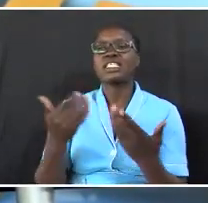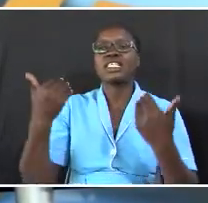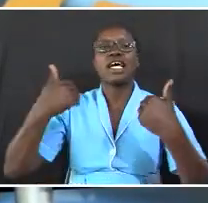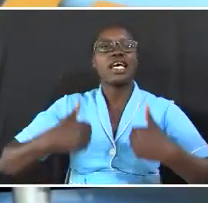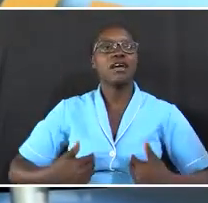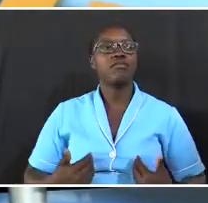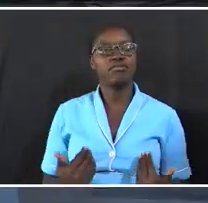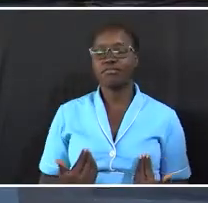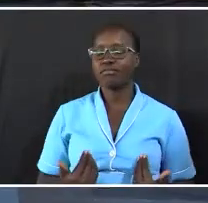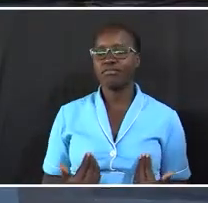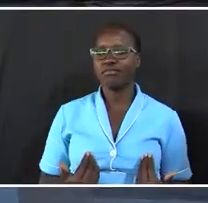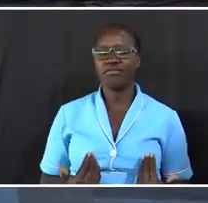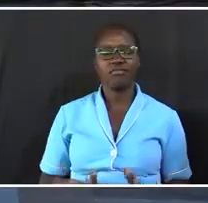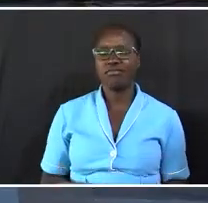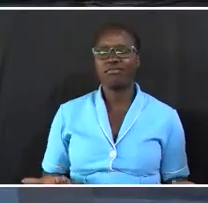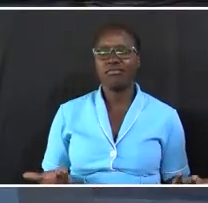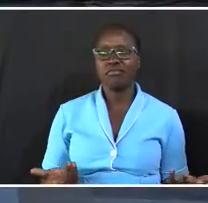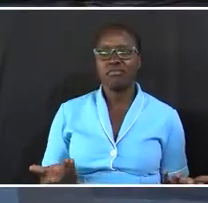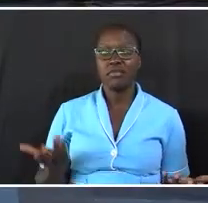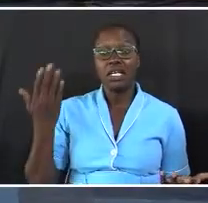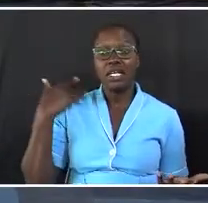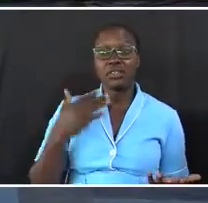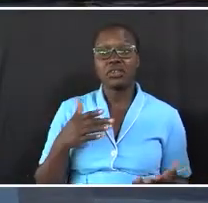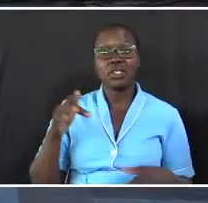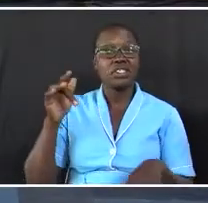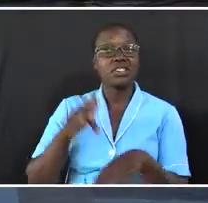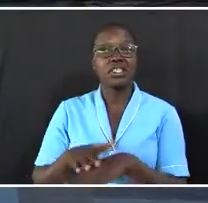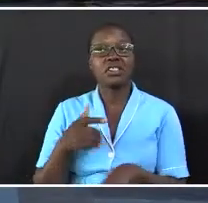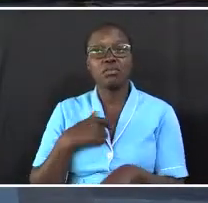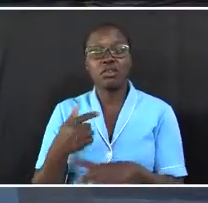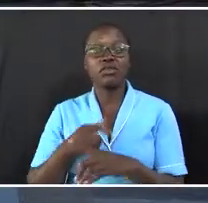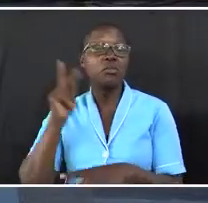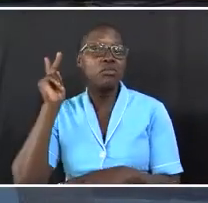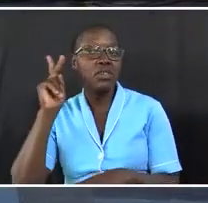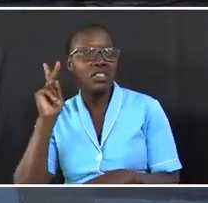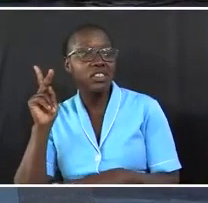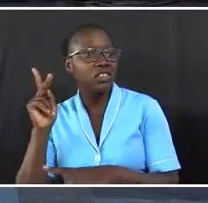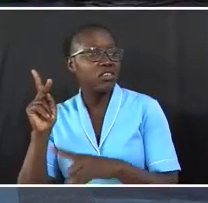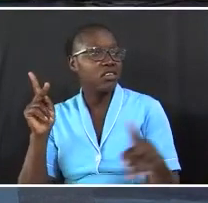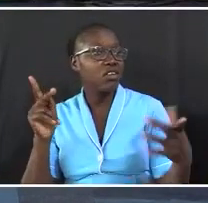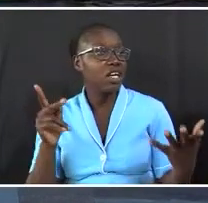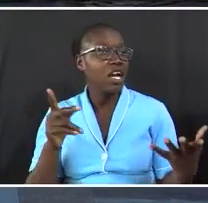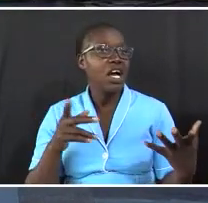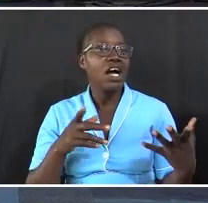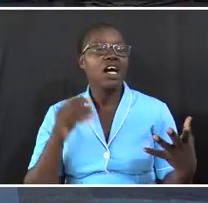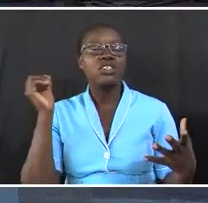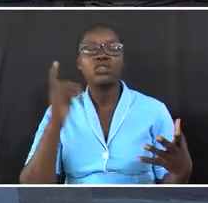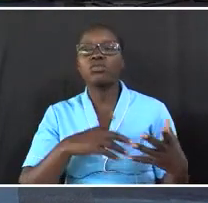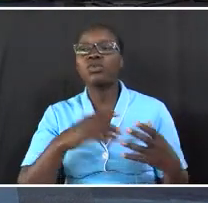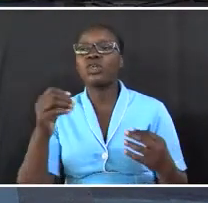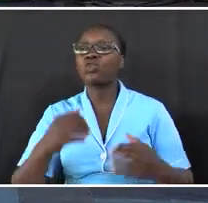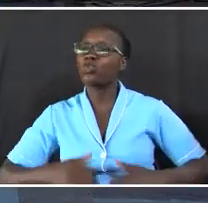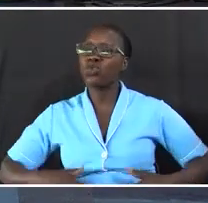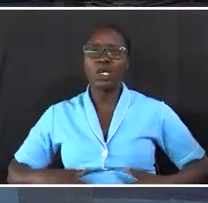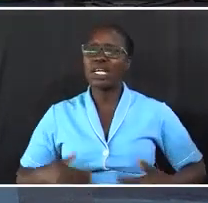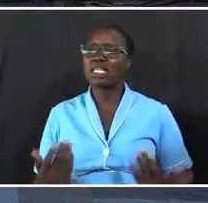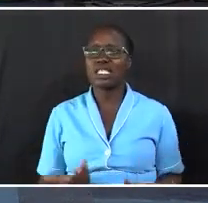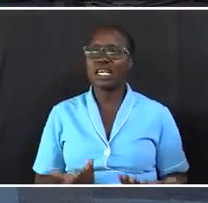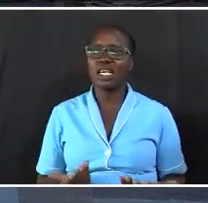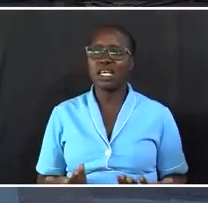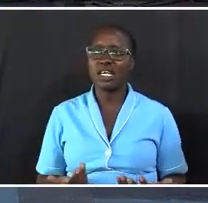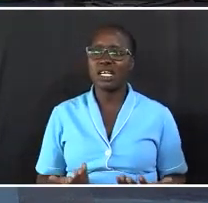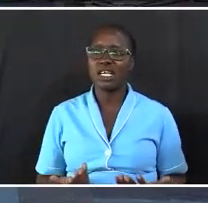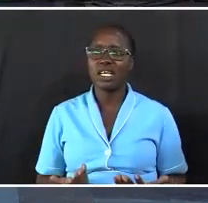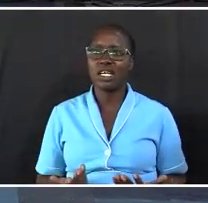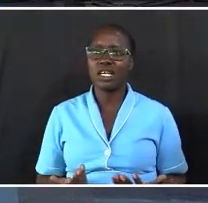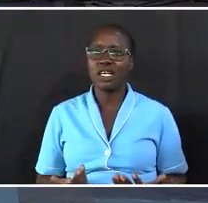man. I don't know, they have sent me from Kisii. I'm now supposed to be going to Garissa. Let me not even use Kisii because you